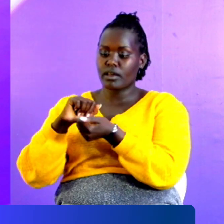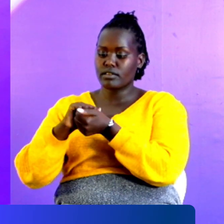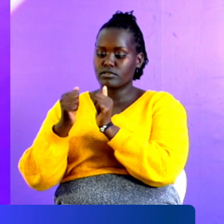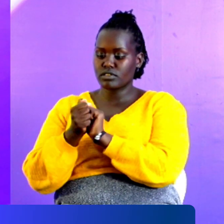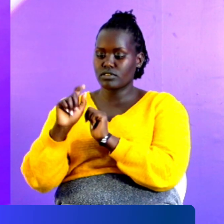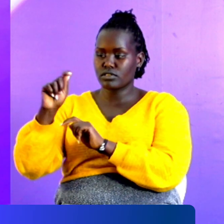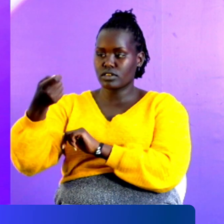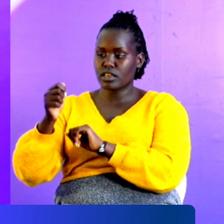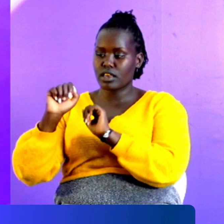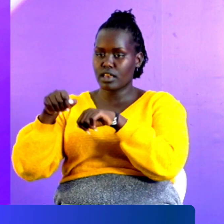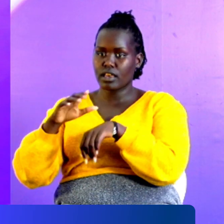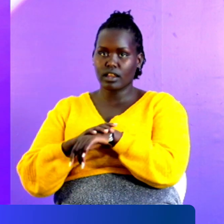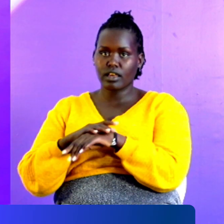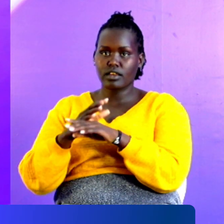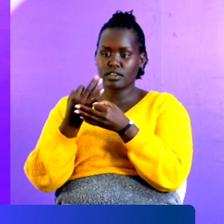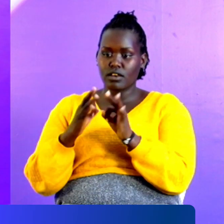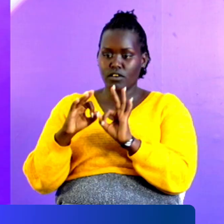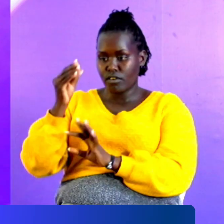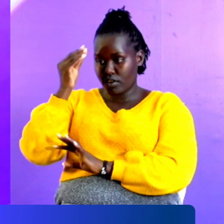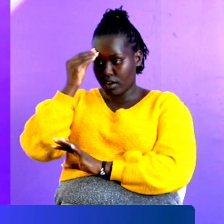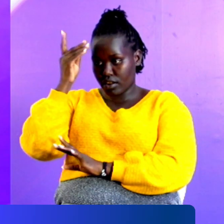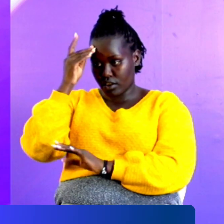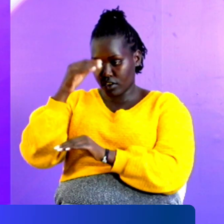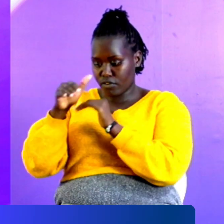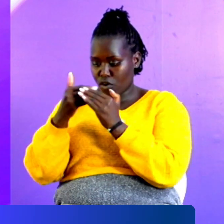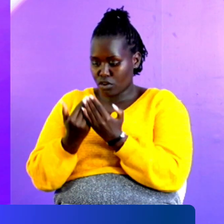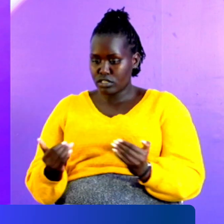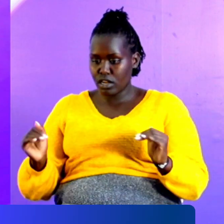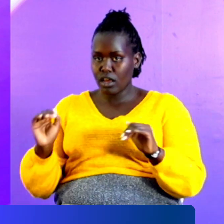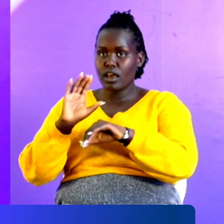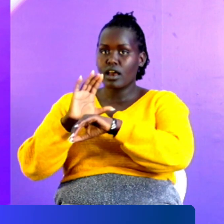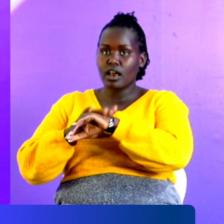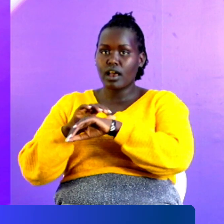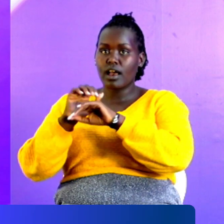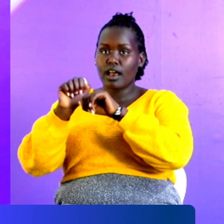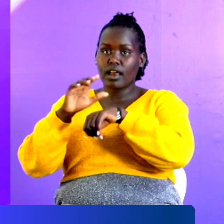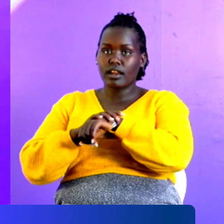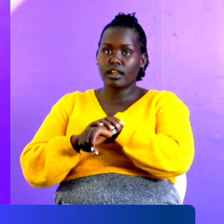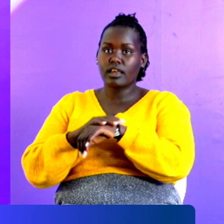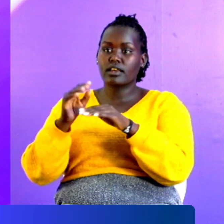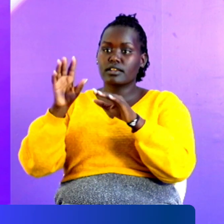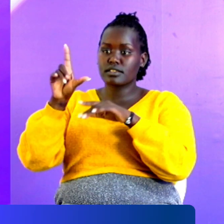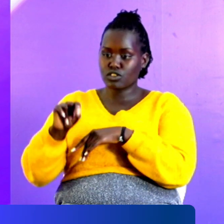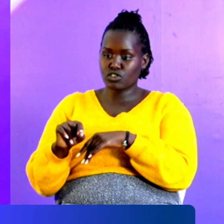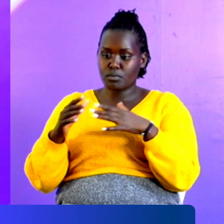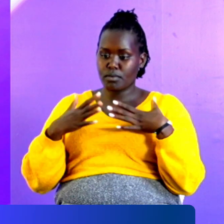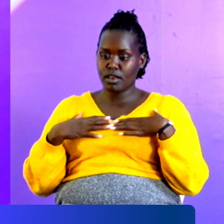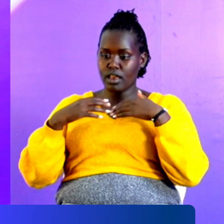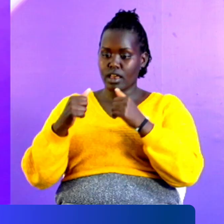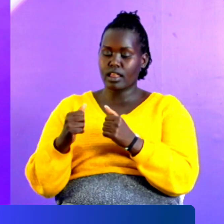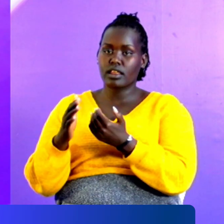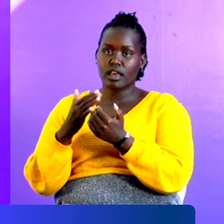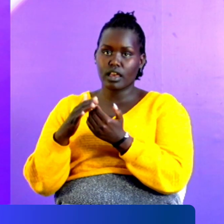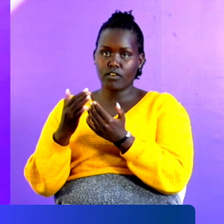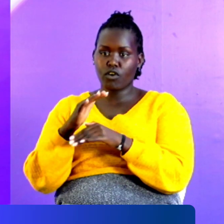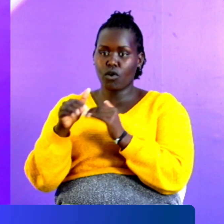Kenya. We can get free education for all children. We can get affordable health care for everybody. We